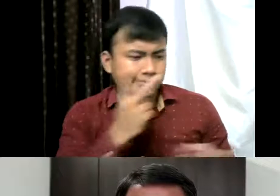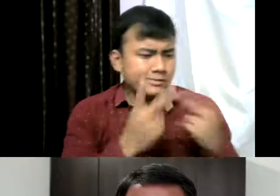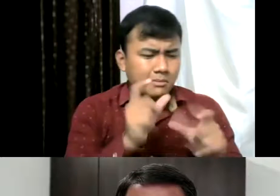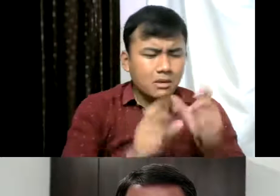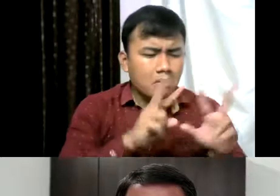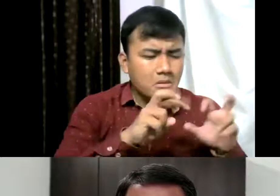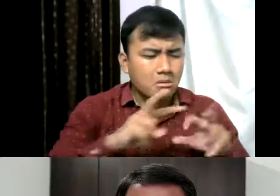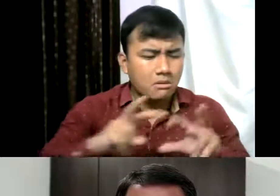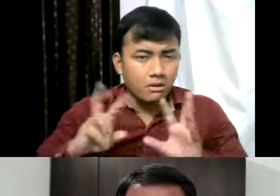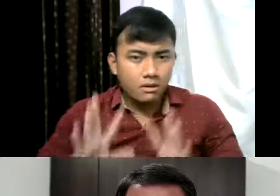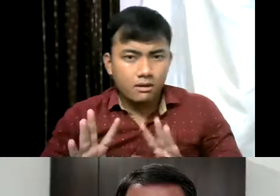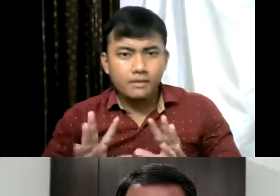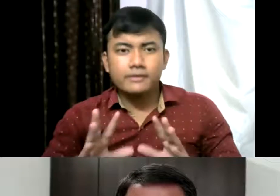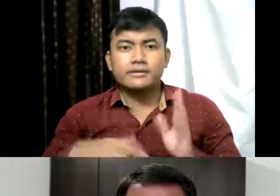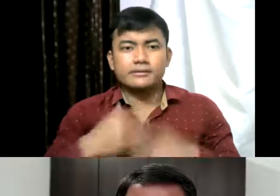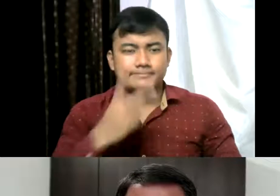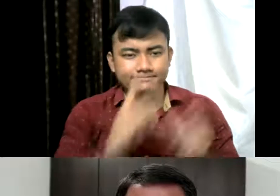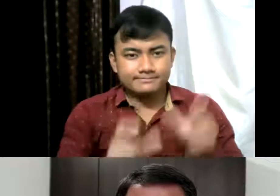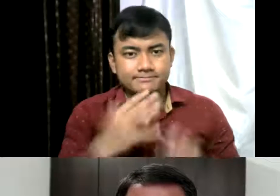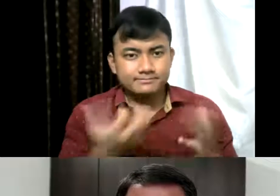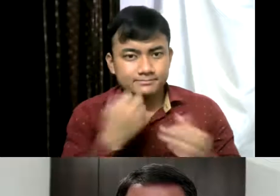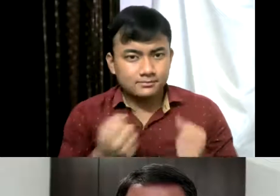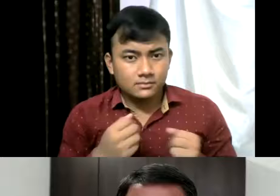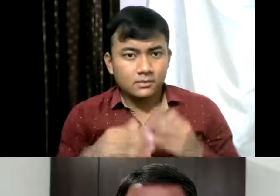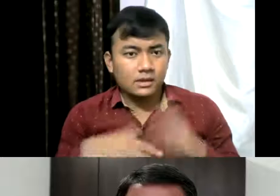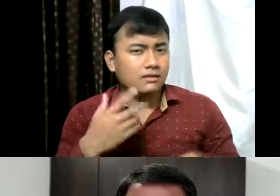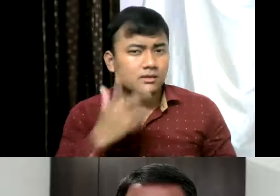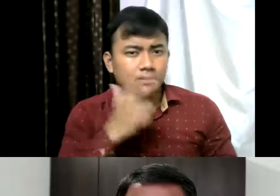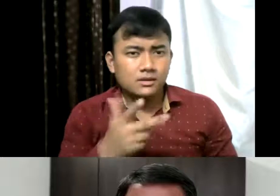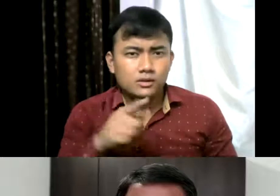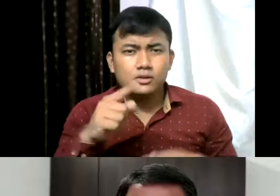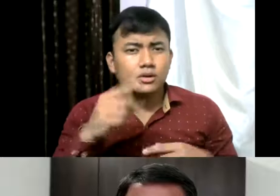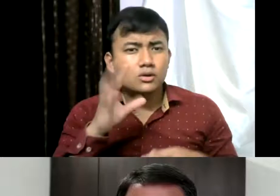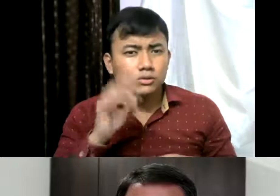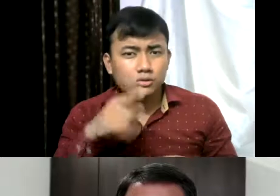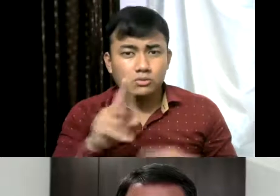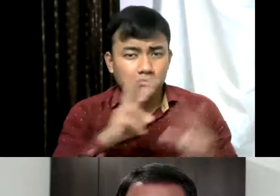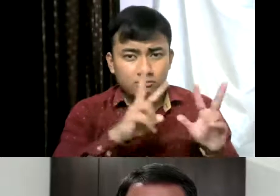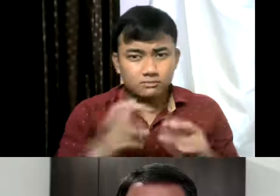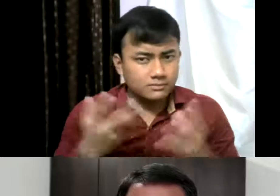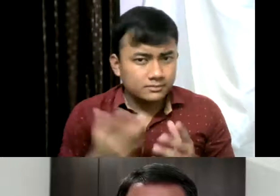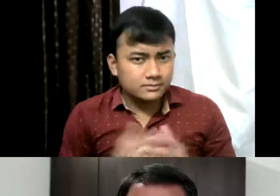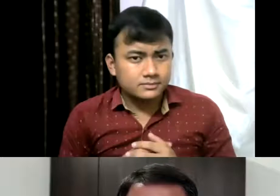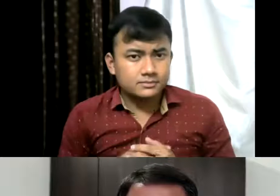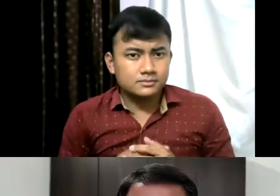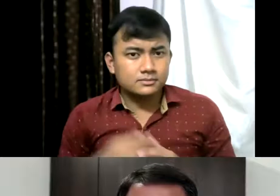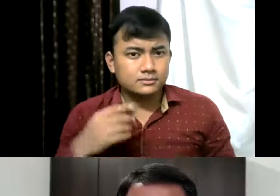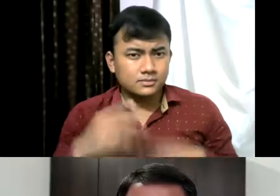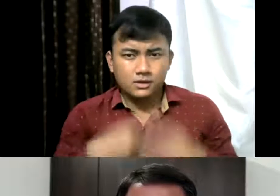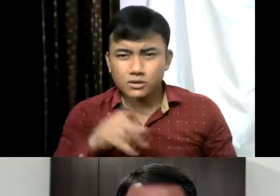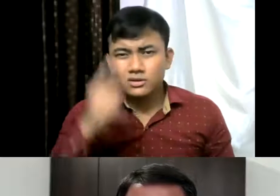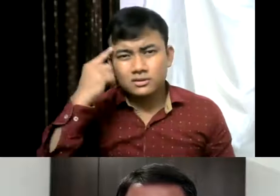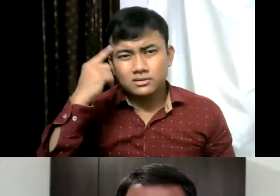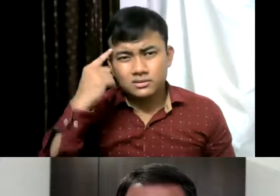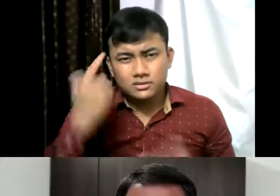to form marriages, apparently, then what are you actually going towards, right? And when you don't think about it, then